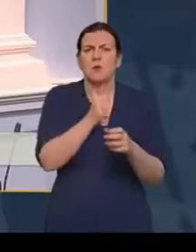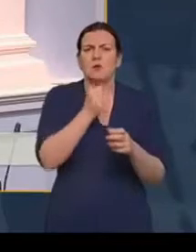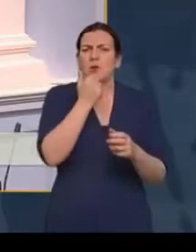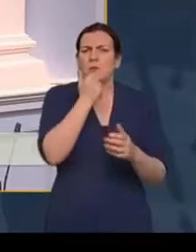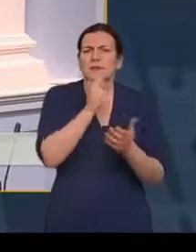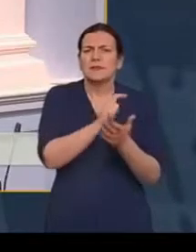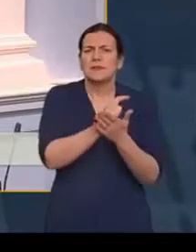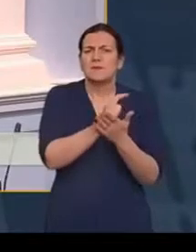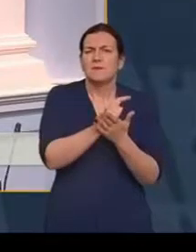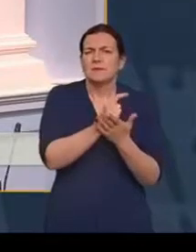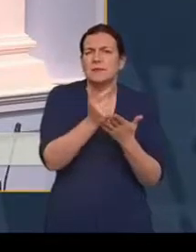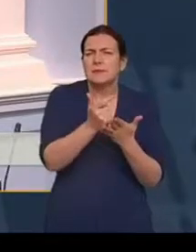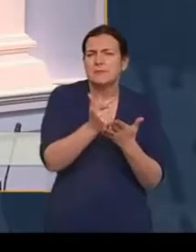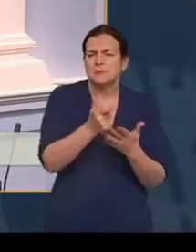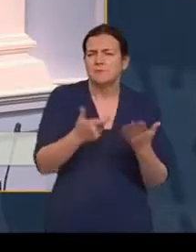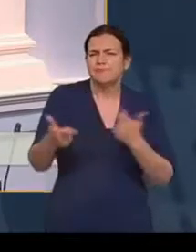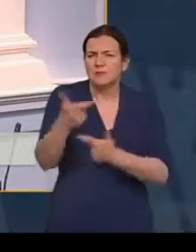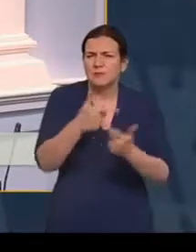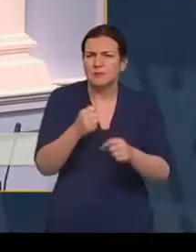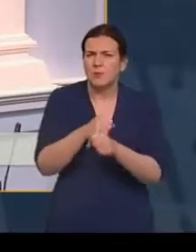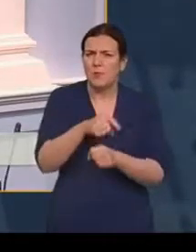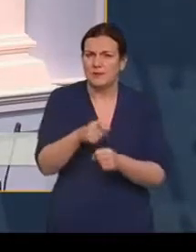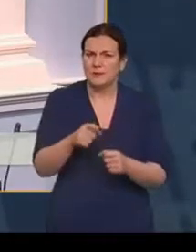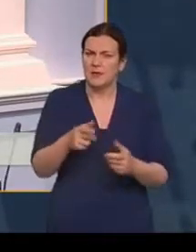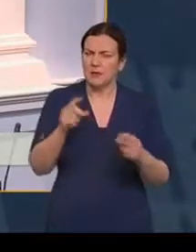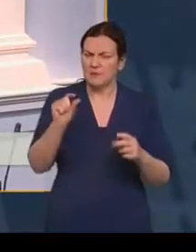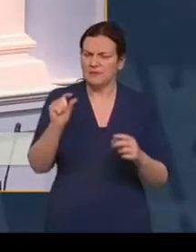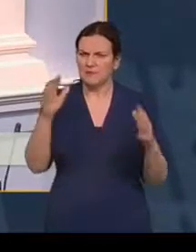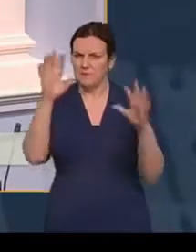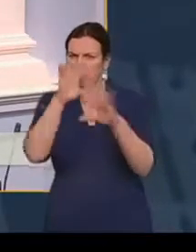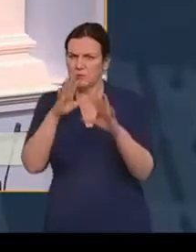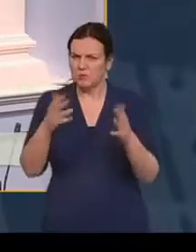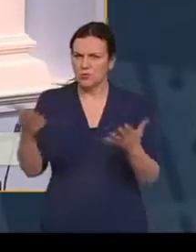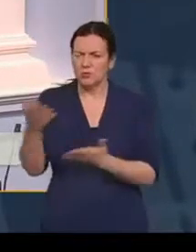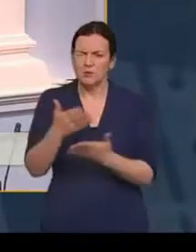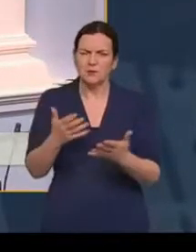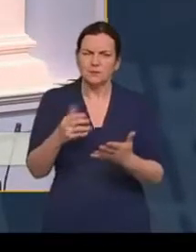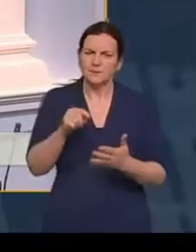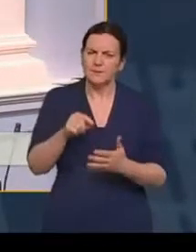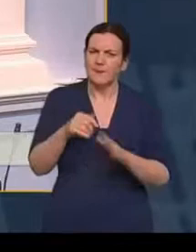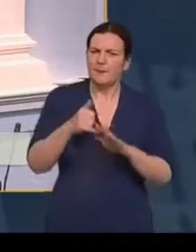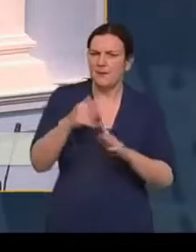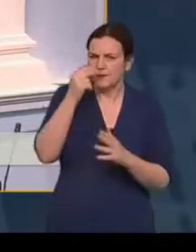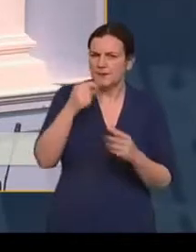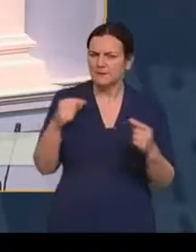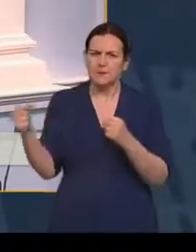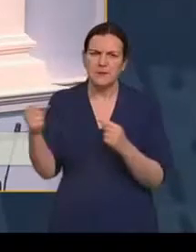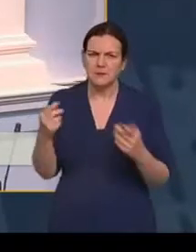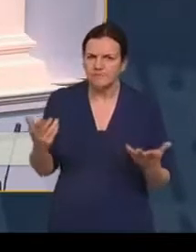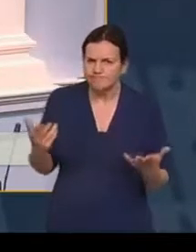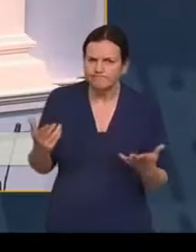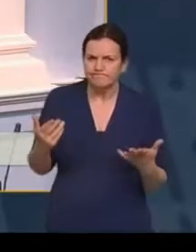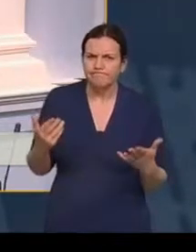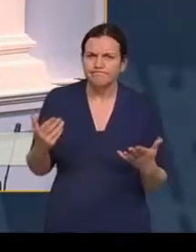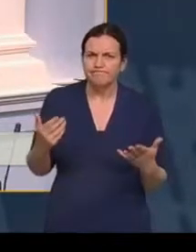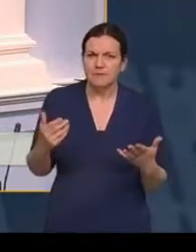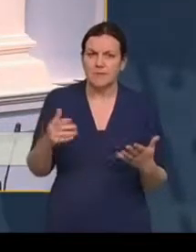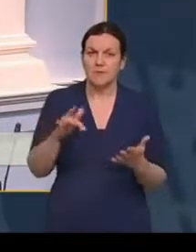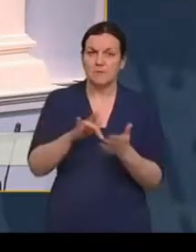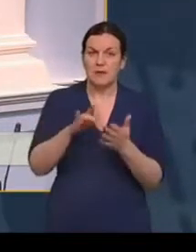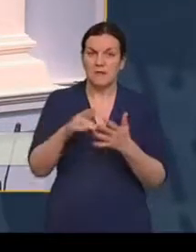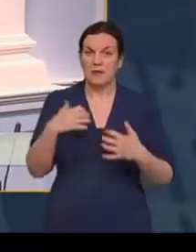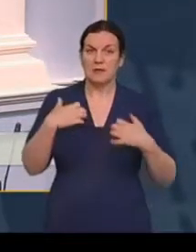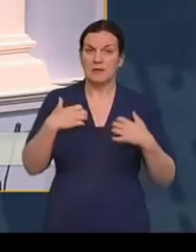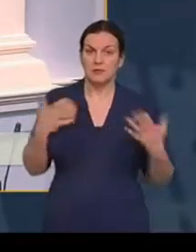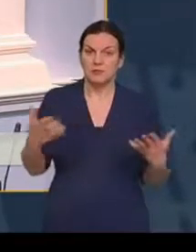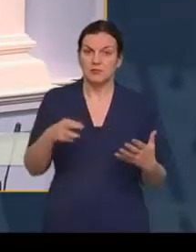number 17. There was an amendment discussed there on that issue. There was a bit of confusion during the debate